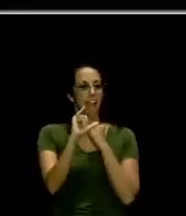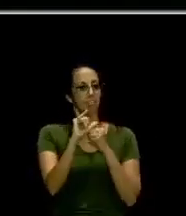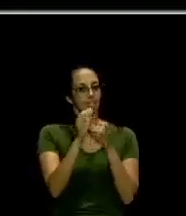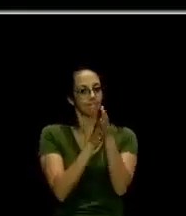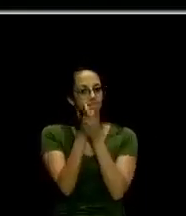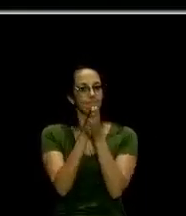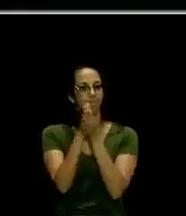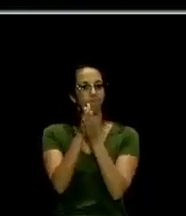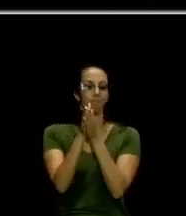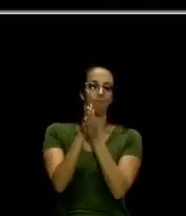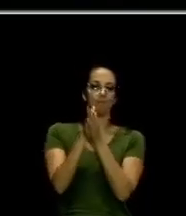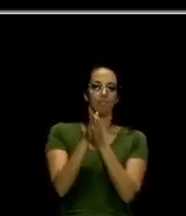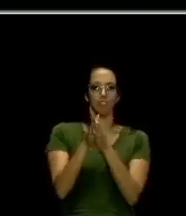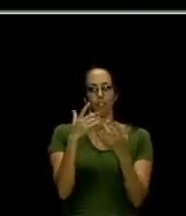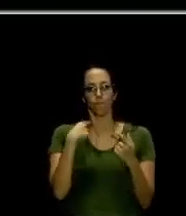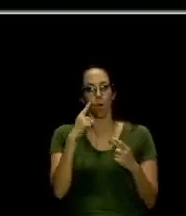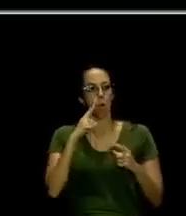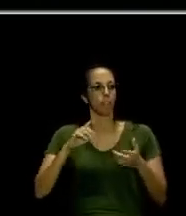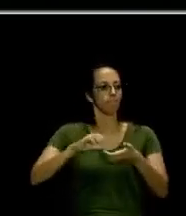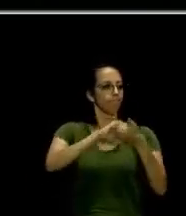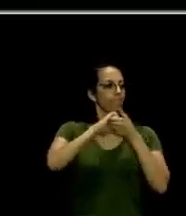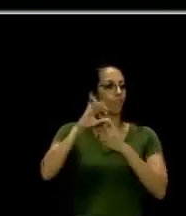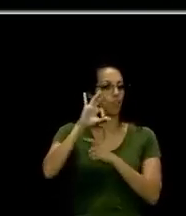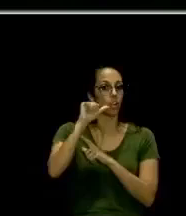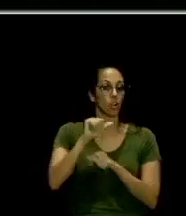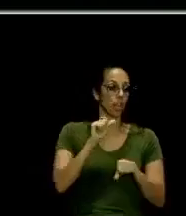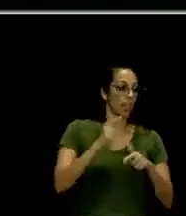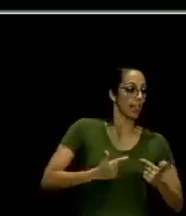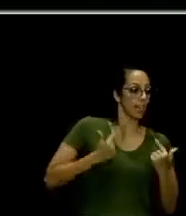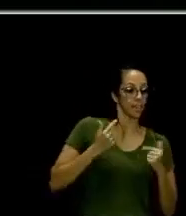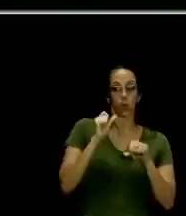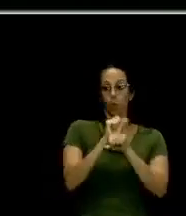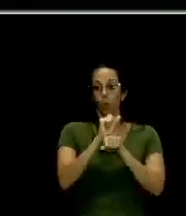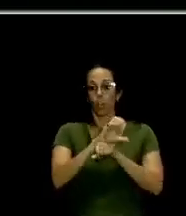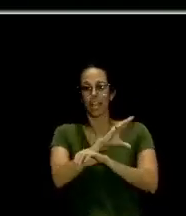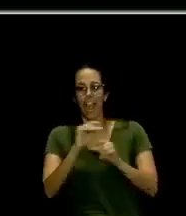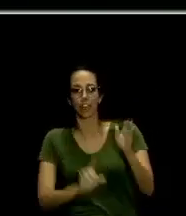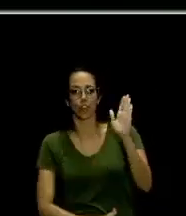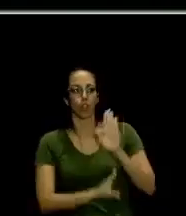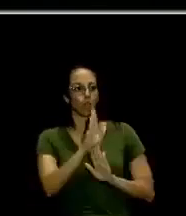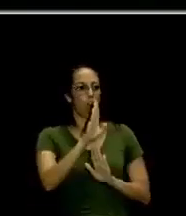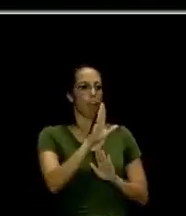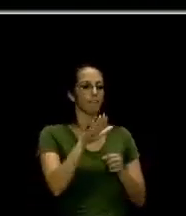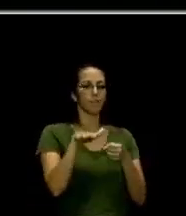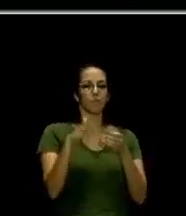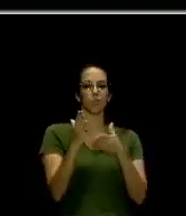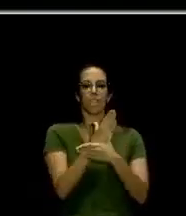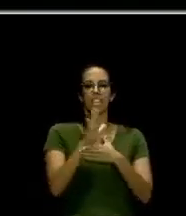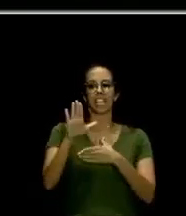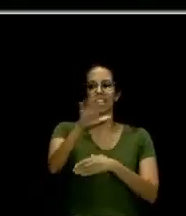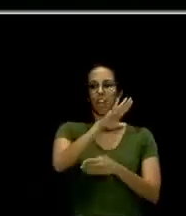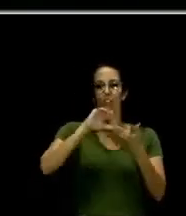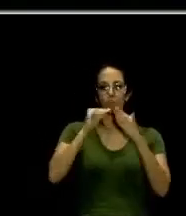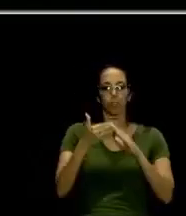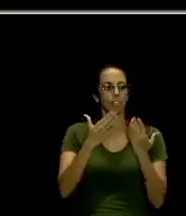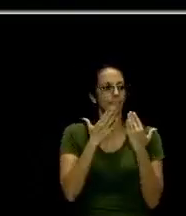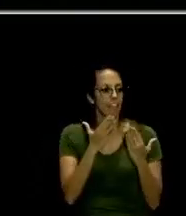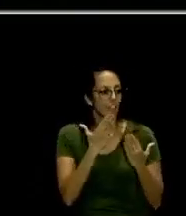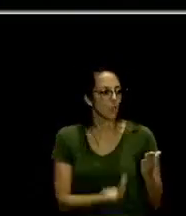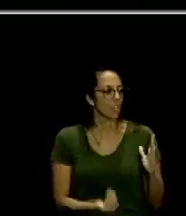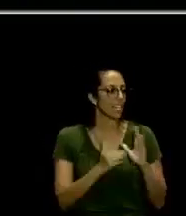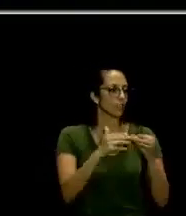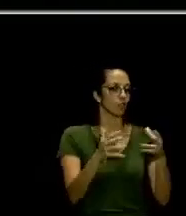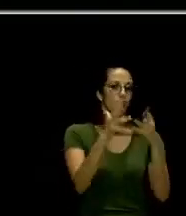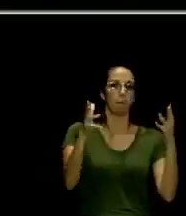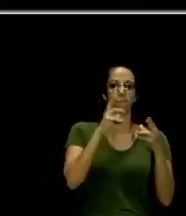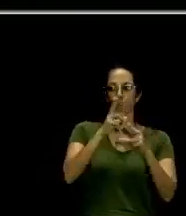of our fellow Floridians to live, to work, and to thrive within their local communities. Thank you again so much